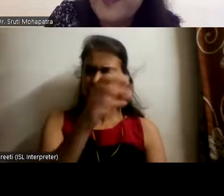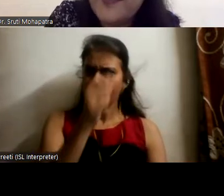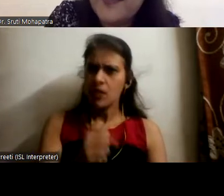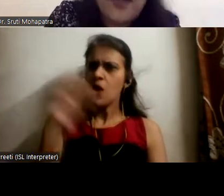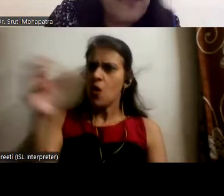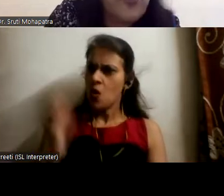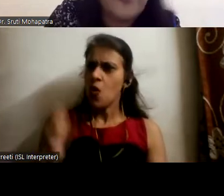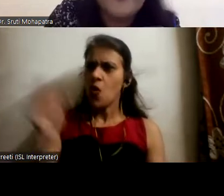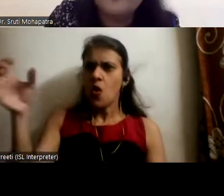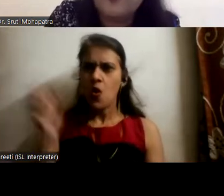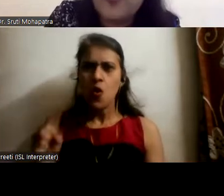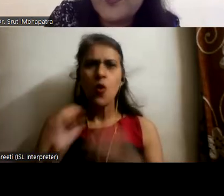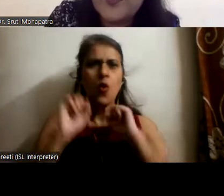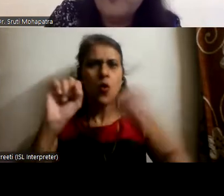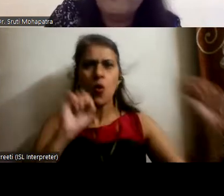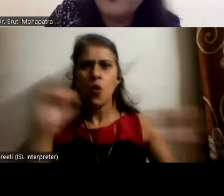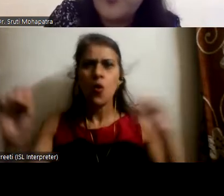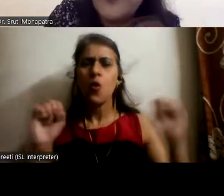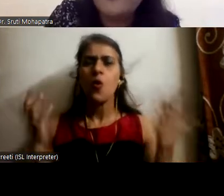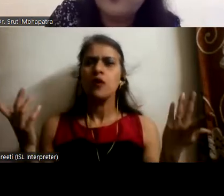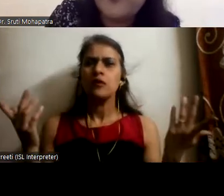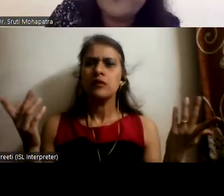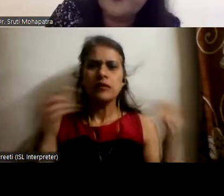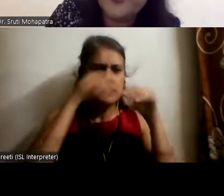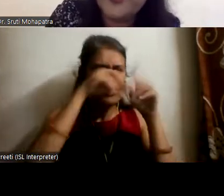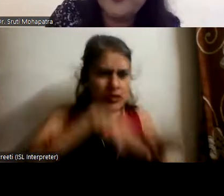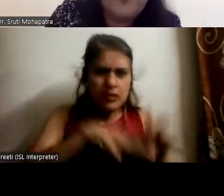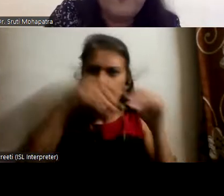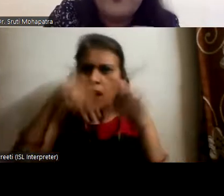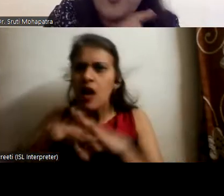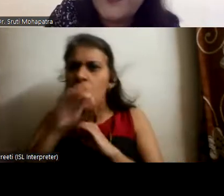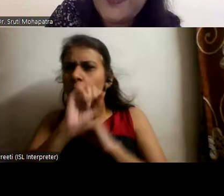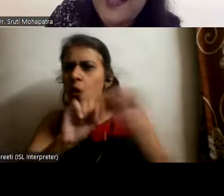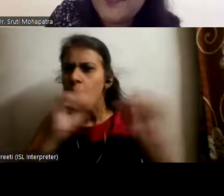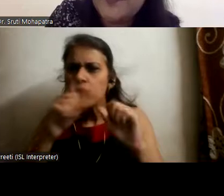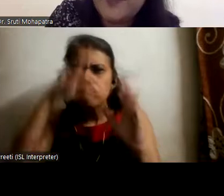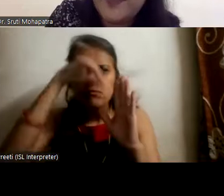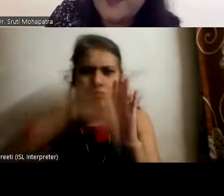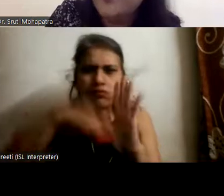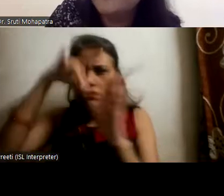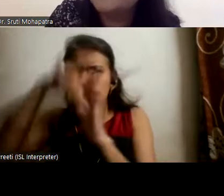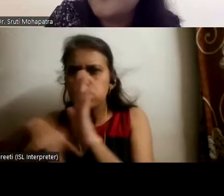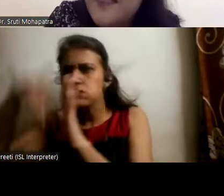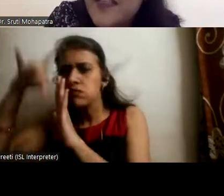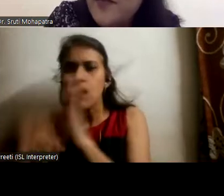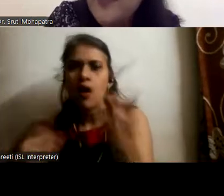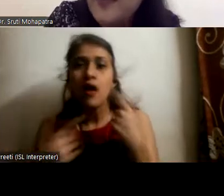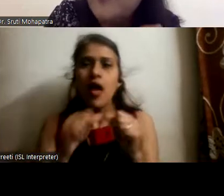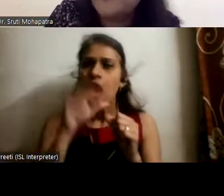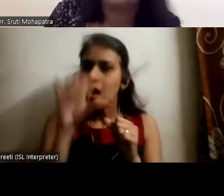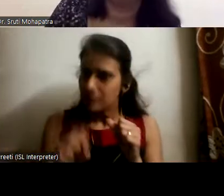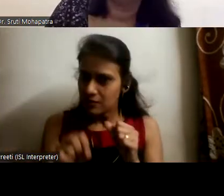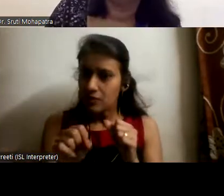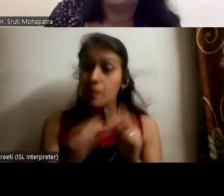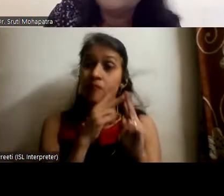basic rights, we will not get the roads, we will not get inclusive education, we will not get accessibility. It is necessary we